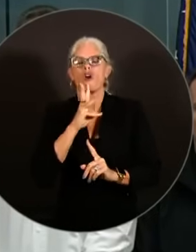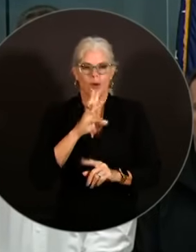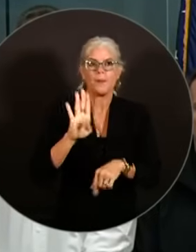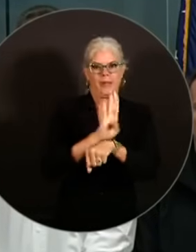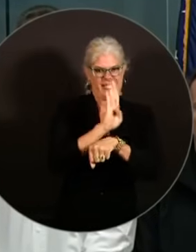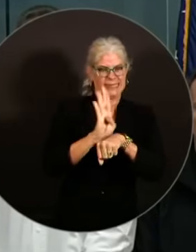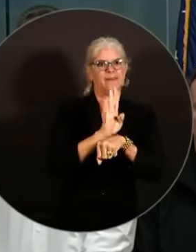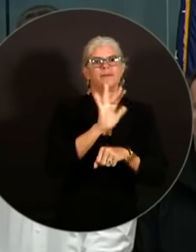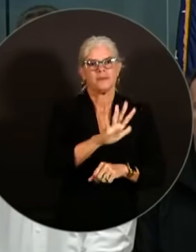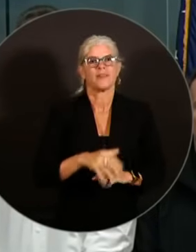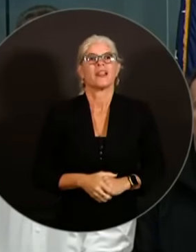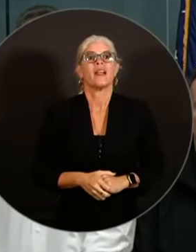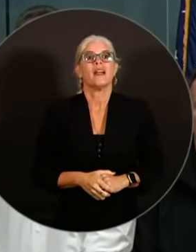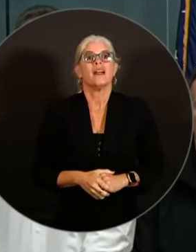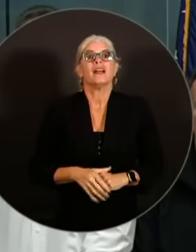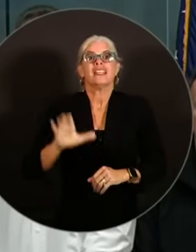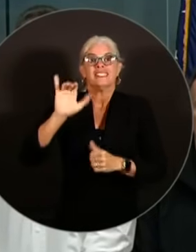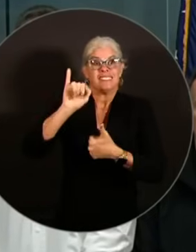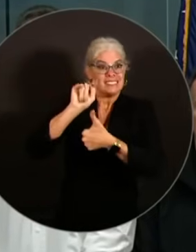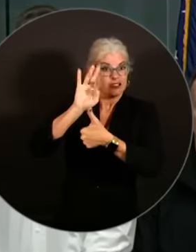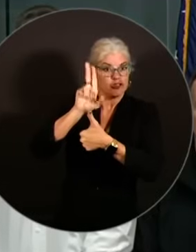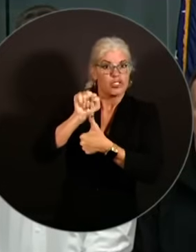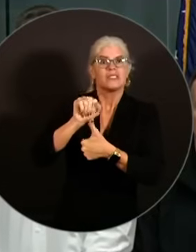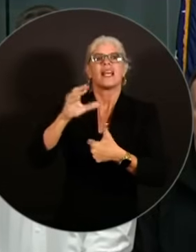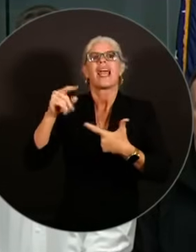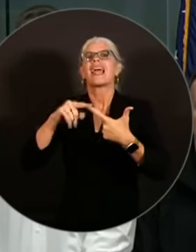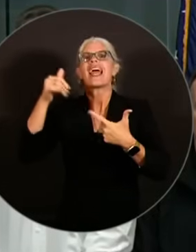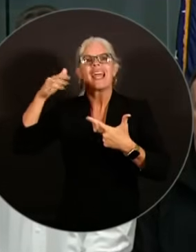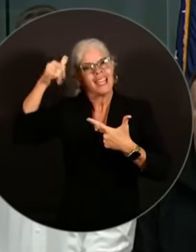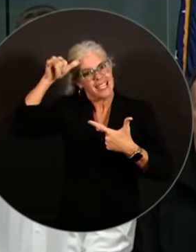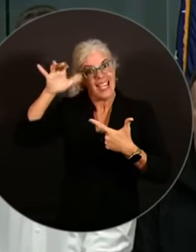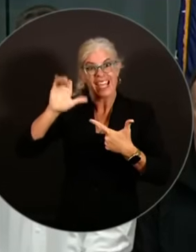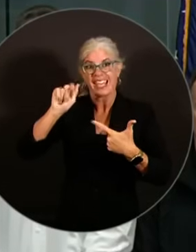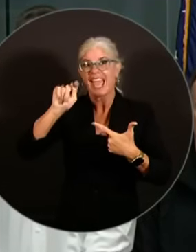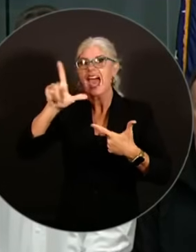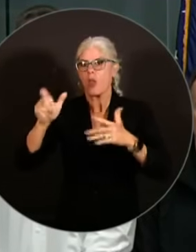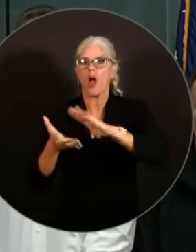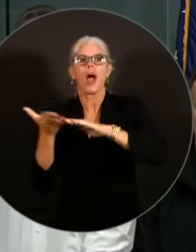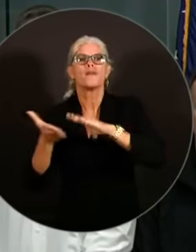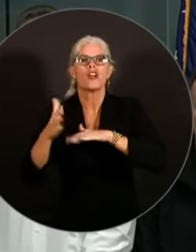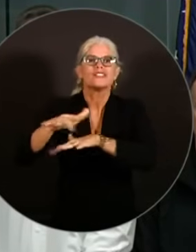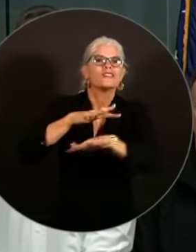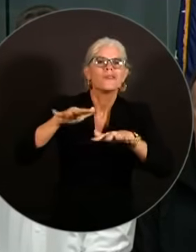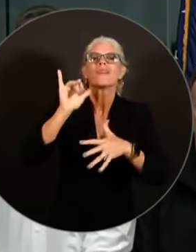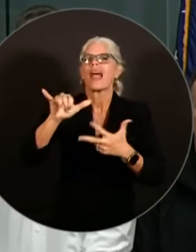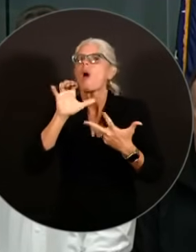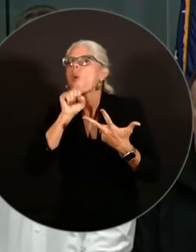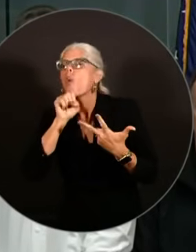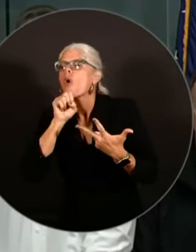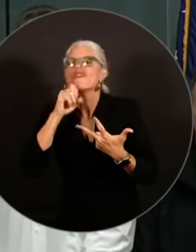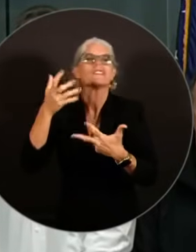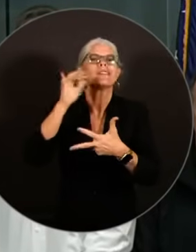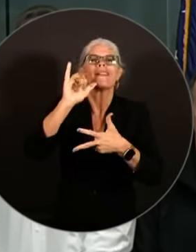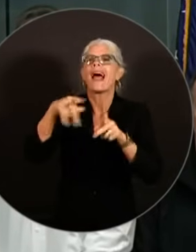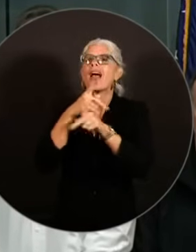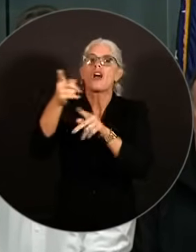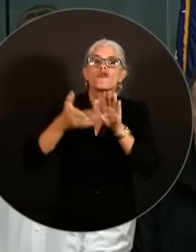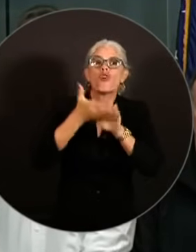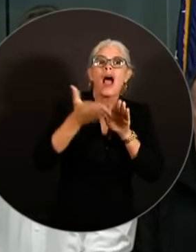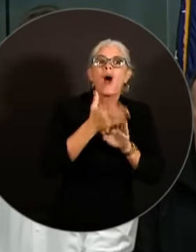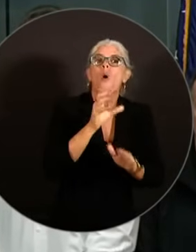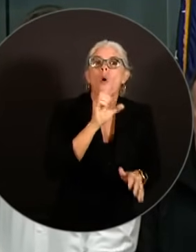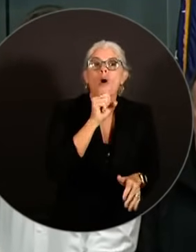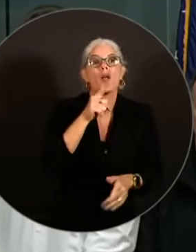citrus and cattle operations. Again, these are short-term zero-interest loan. You get the cash in your hand.